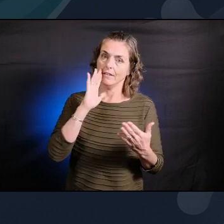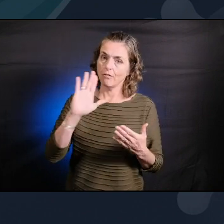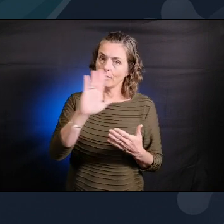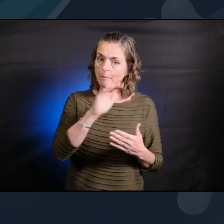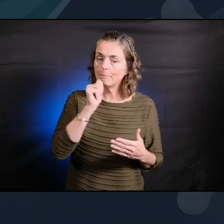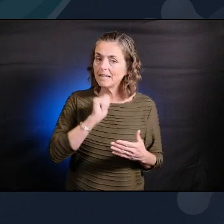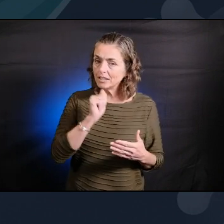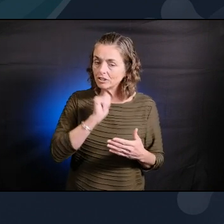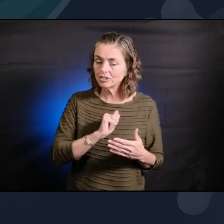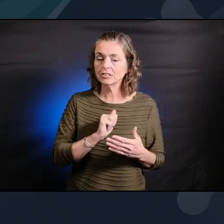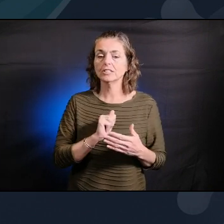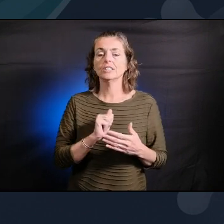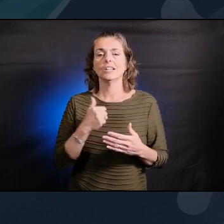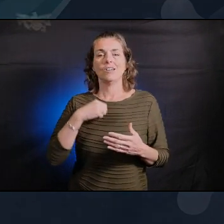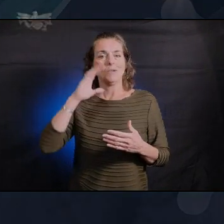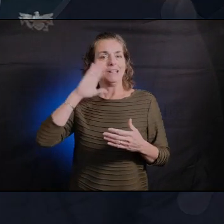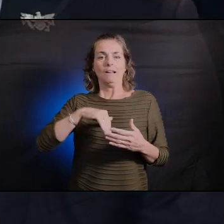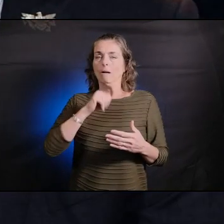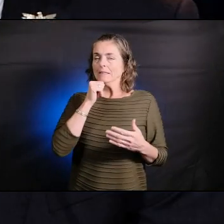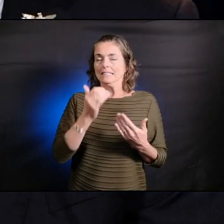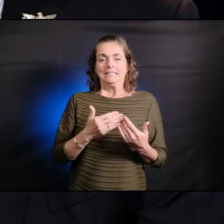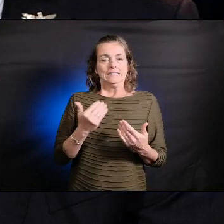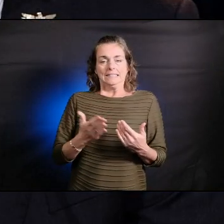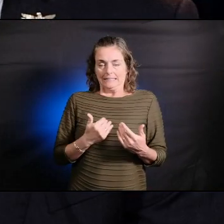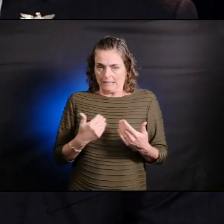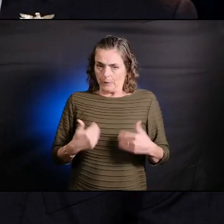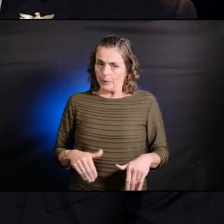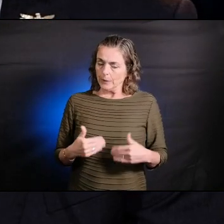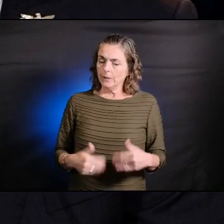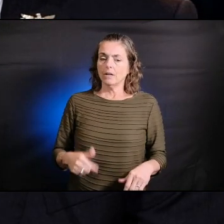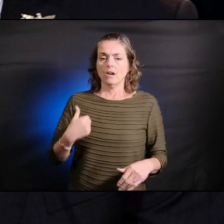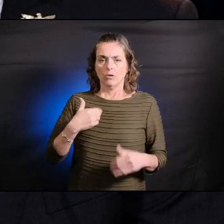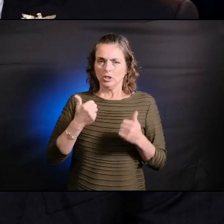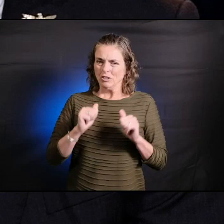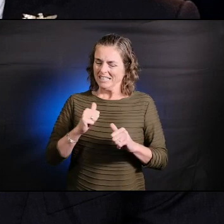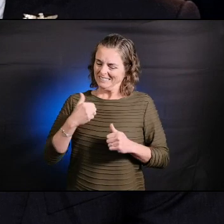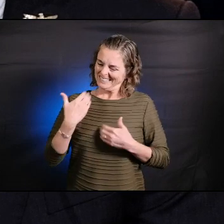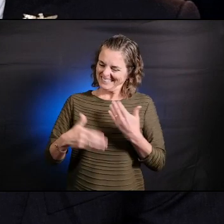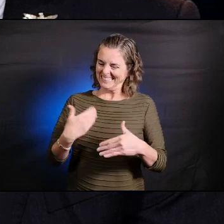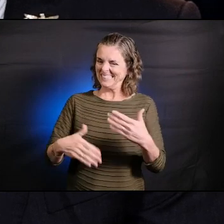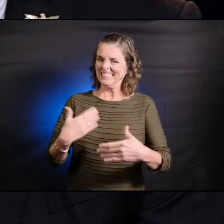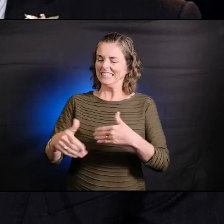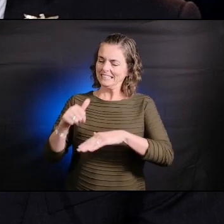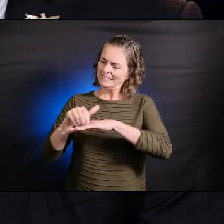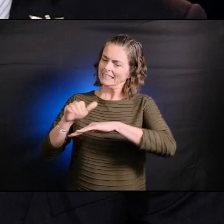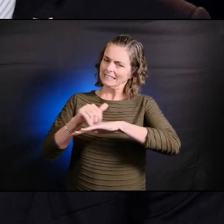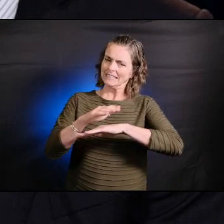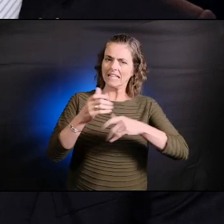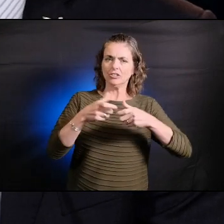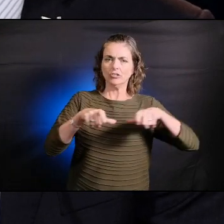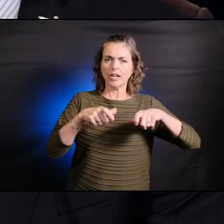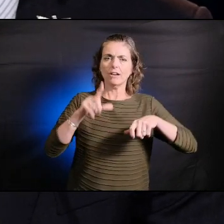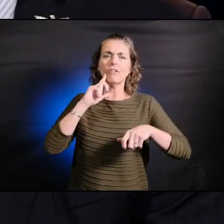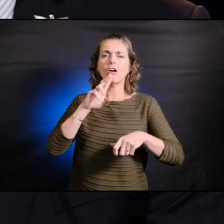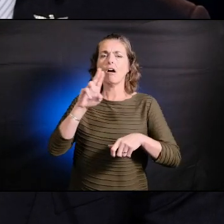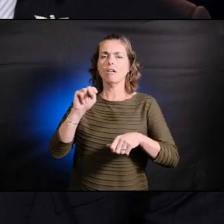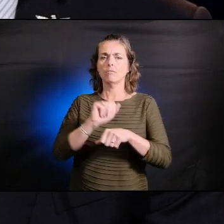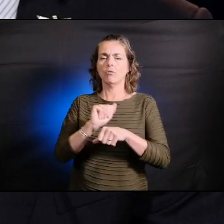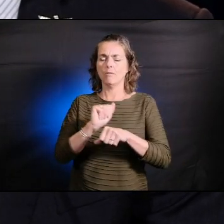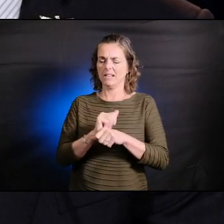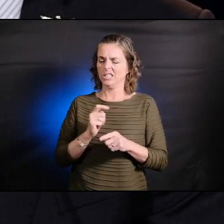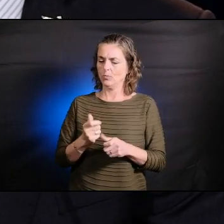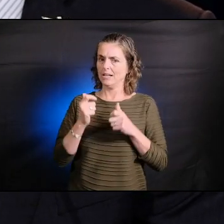this matter. We know it's not easy, and we're trying to crank these checks out as quickly